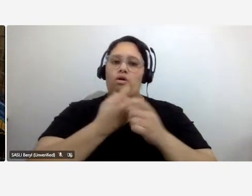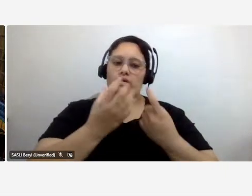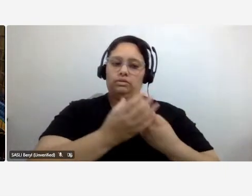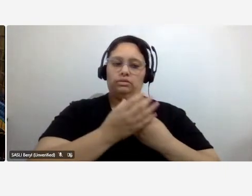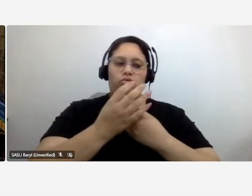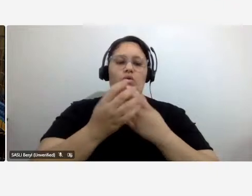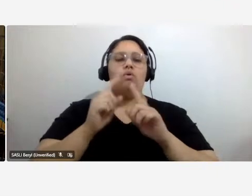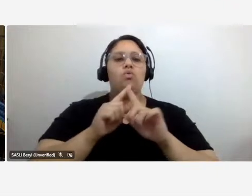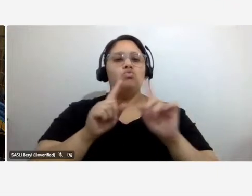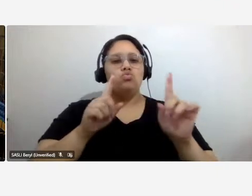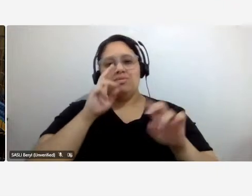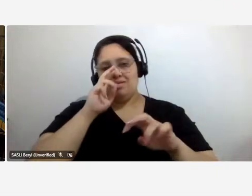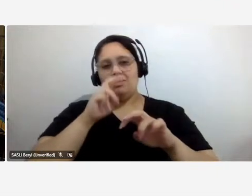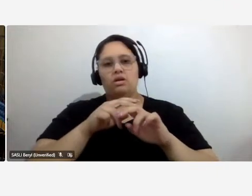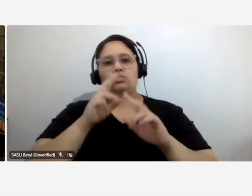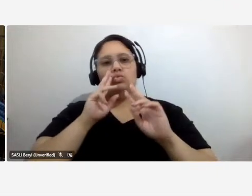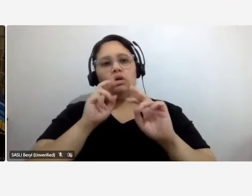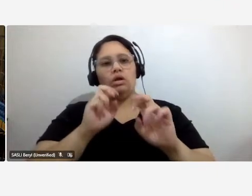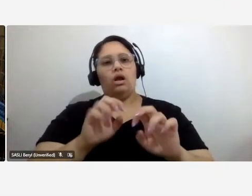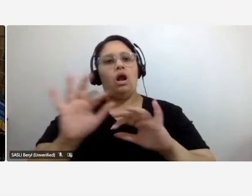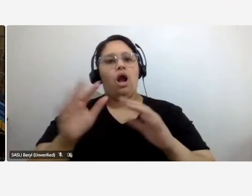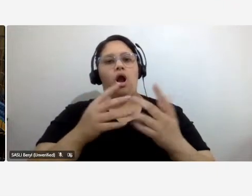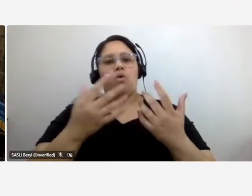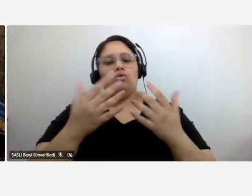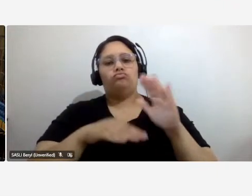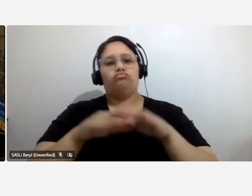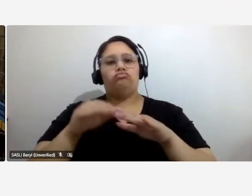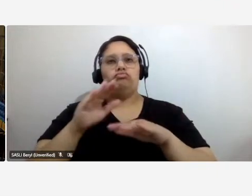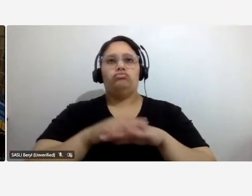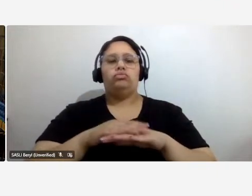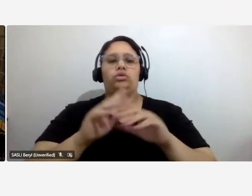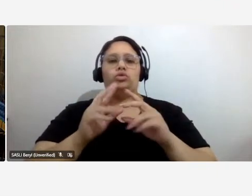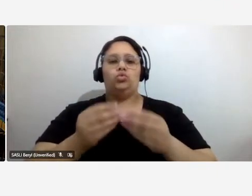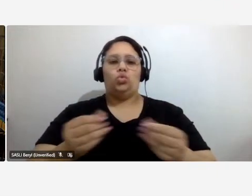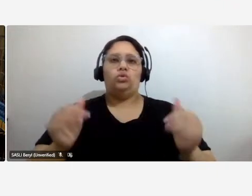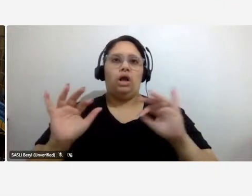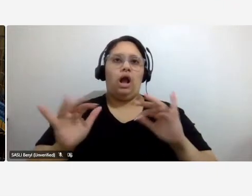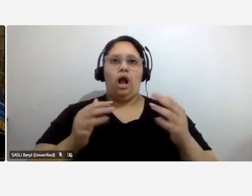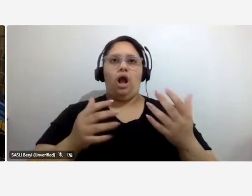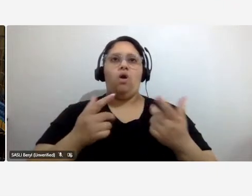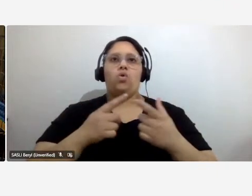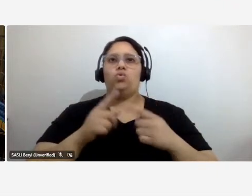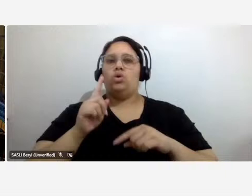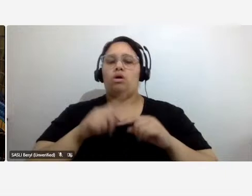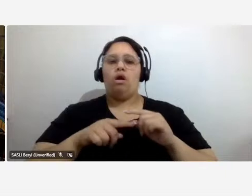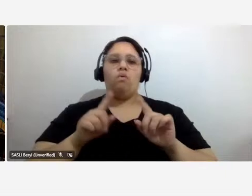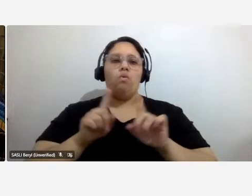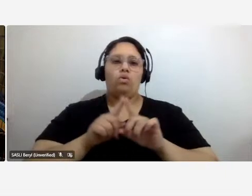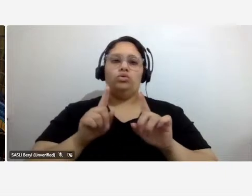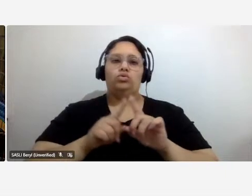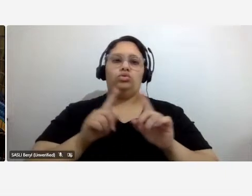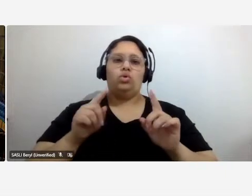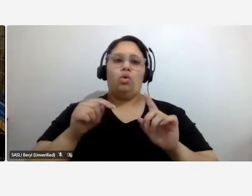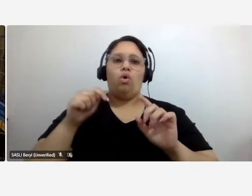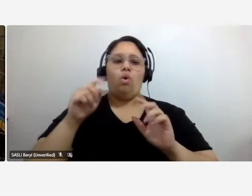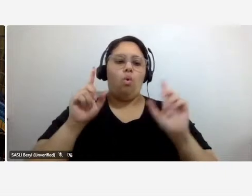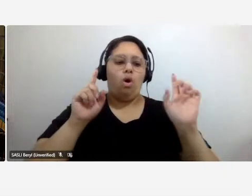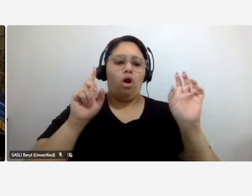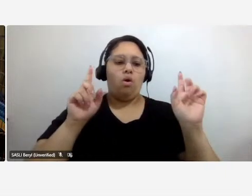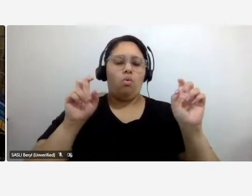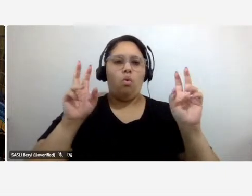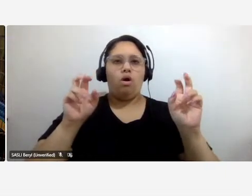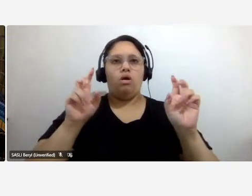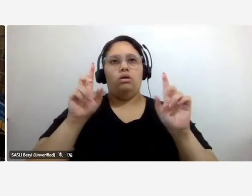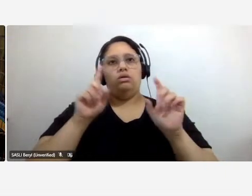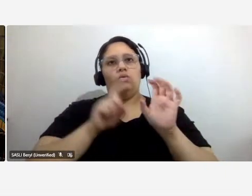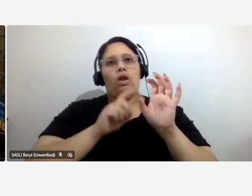we need to look at transversal solutions that you can also quantify the savings